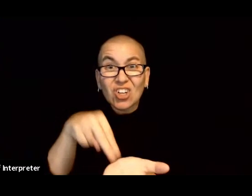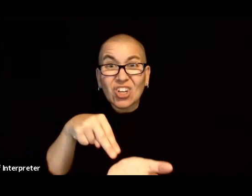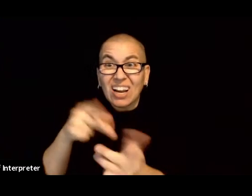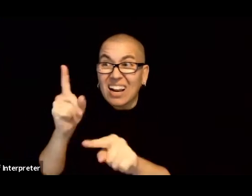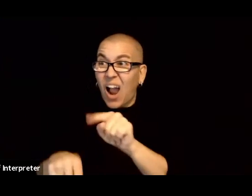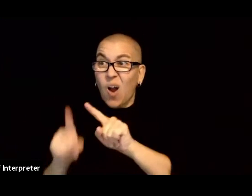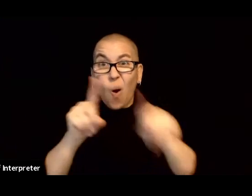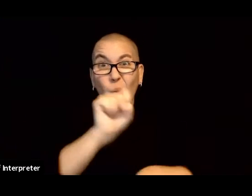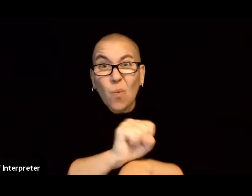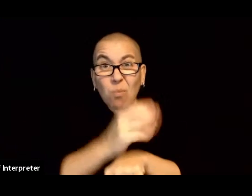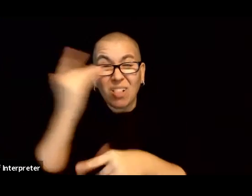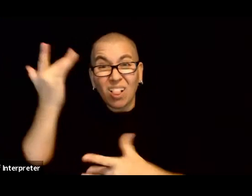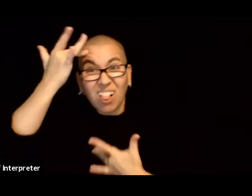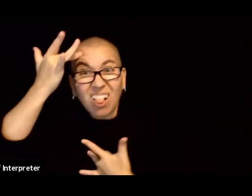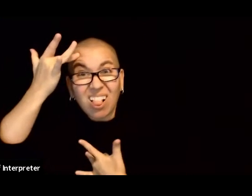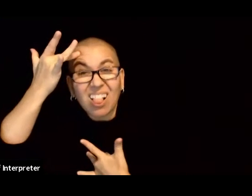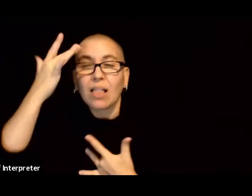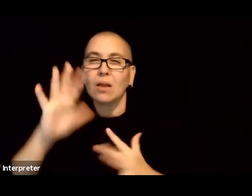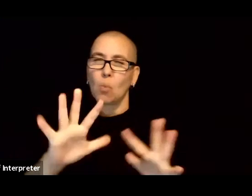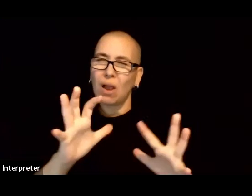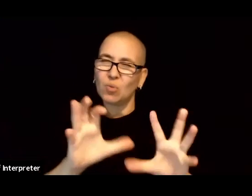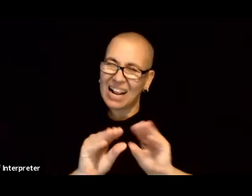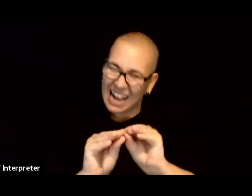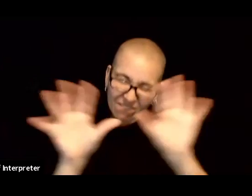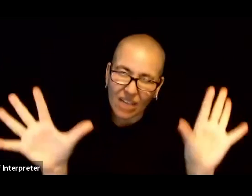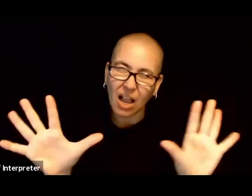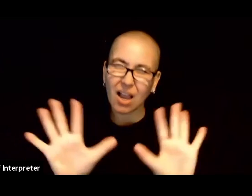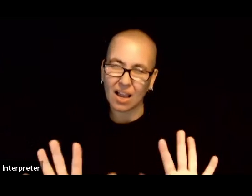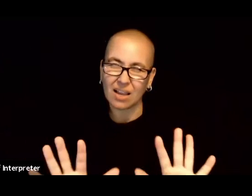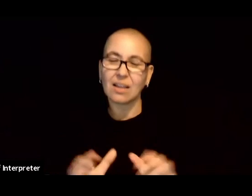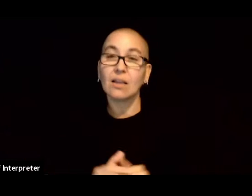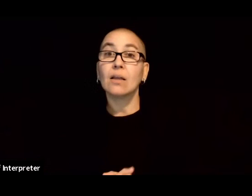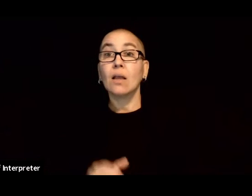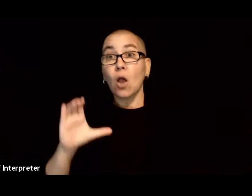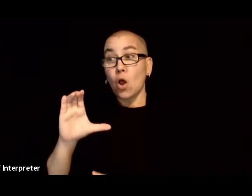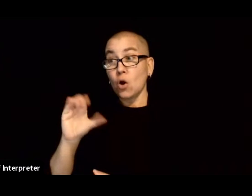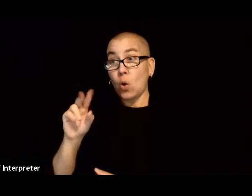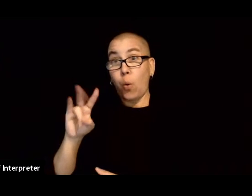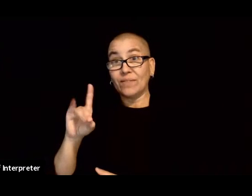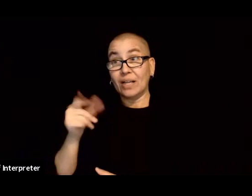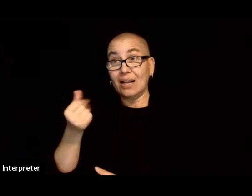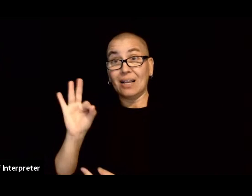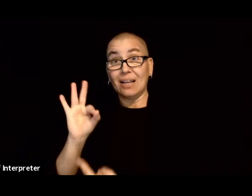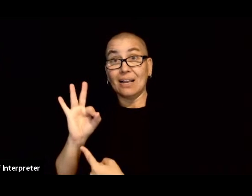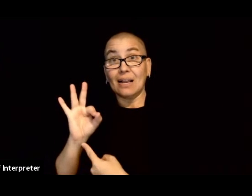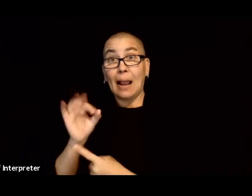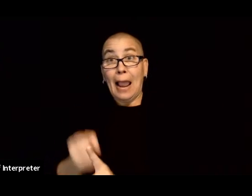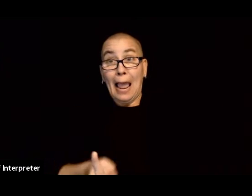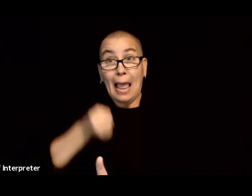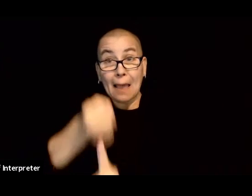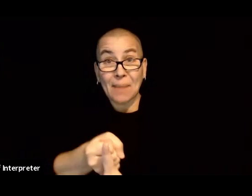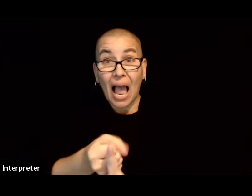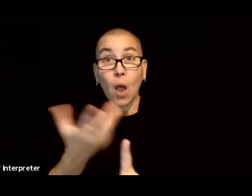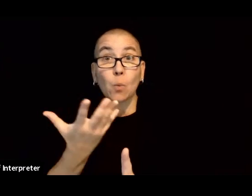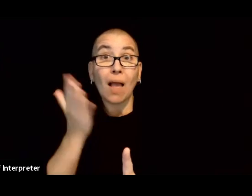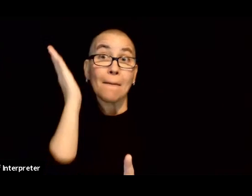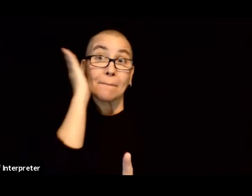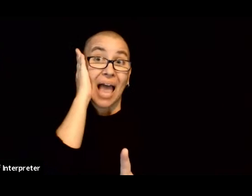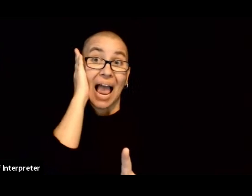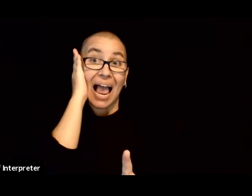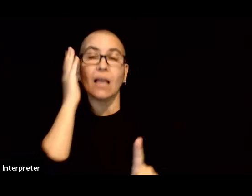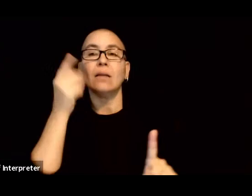role that COVID plays in, bed use, in September, COVID